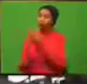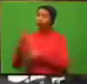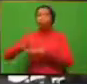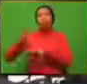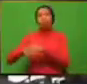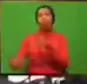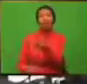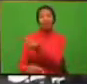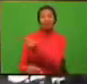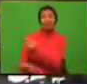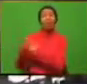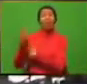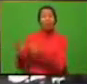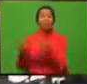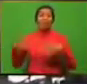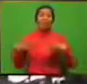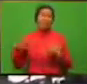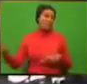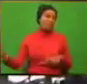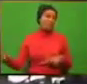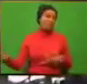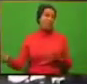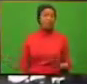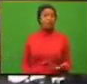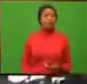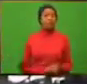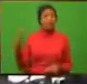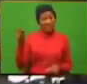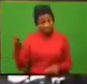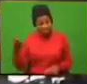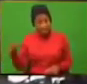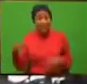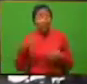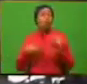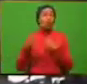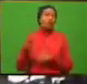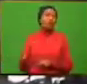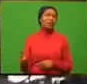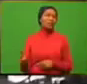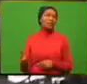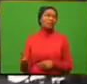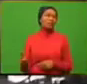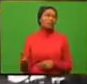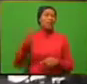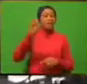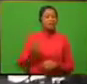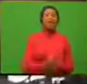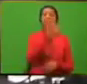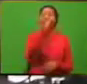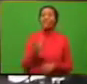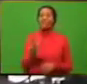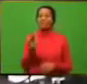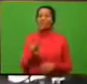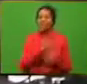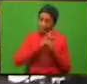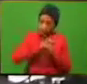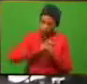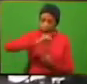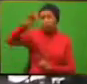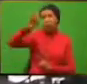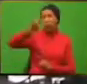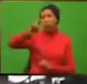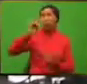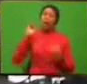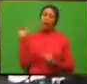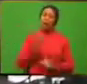they thrive. No, the breakers' greatest fear is that South Africa succeeds and